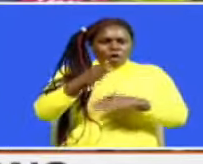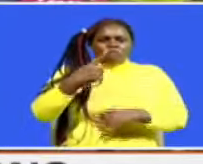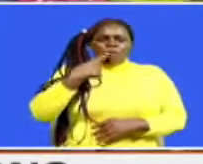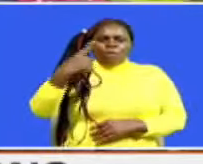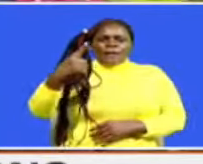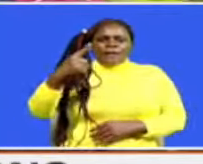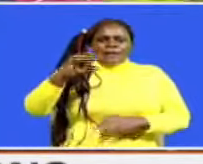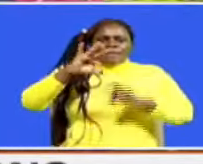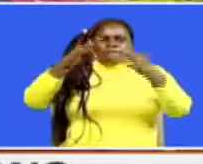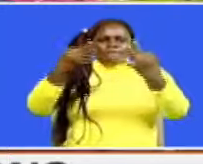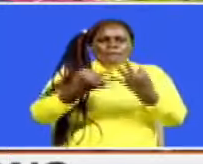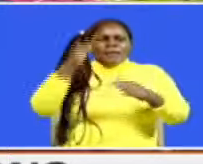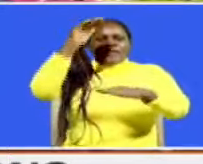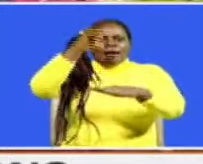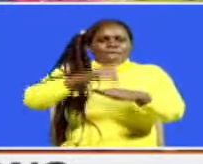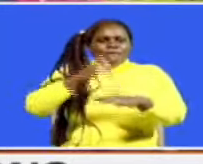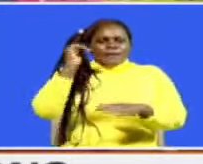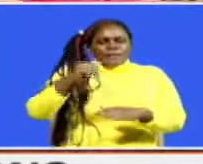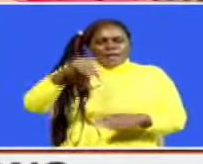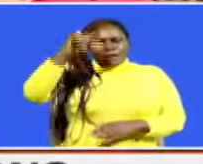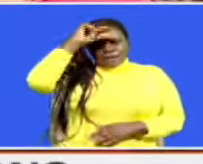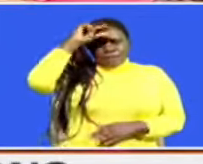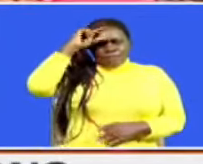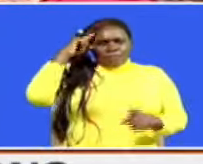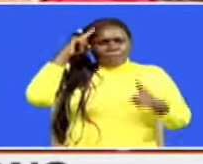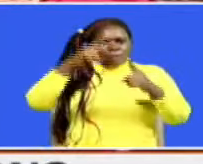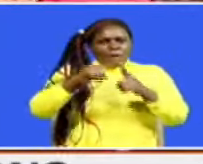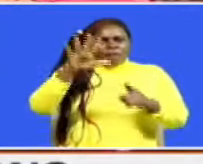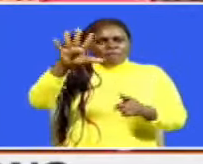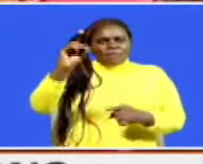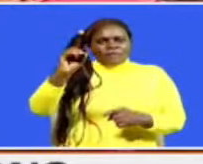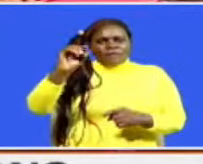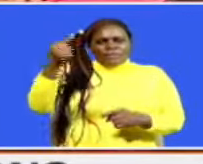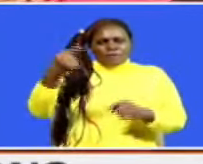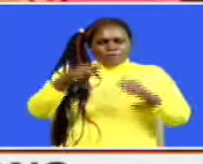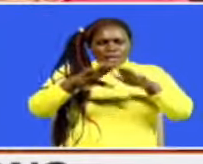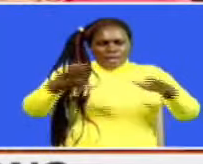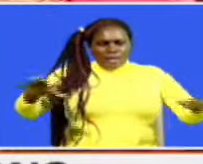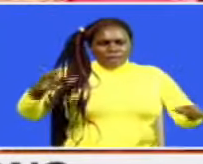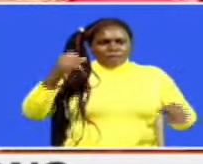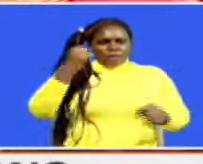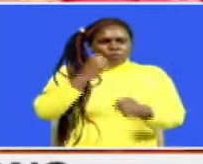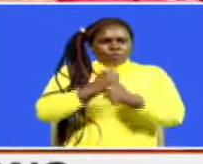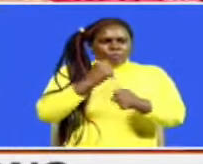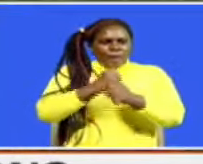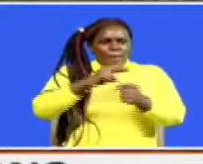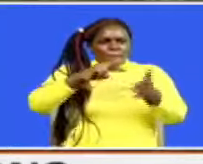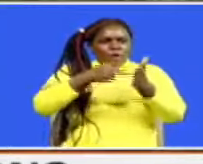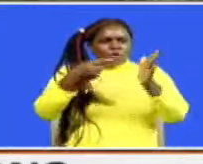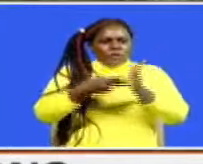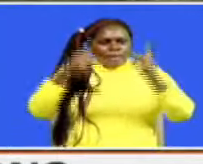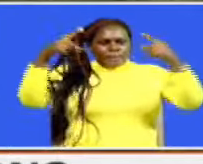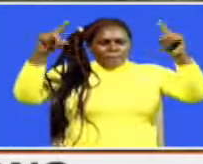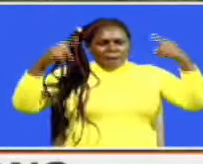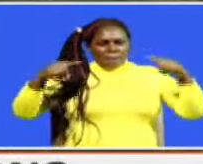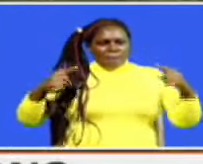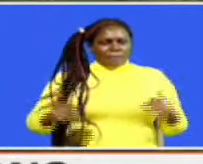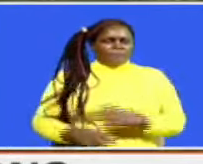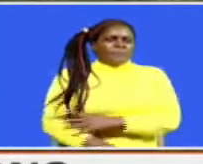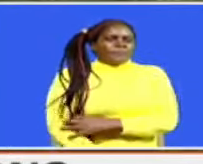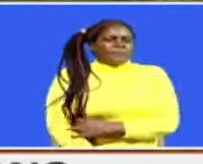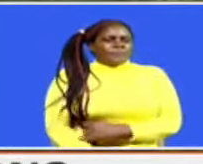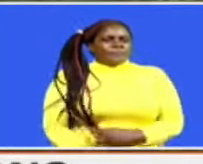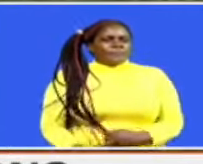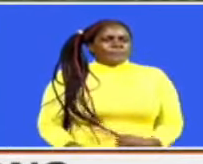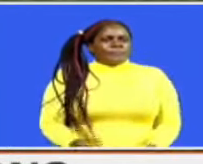100 families have been affected as the government targets more than 50,000 acres to make the project a success. Alan